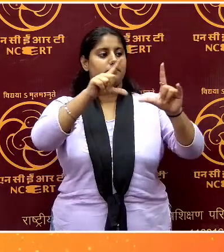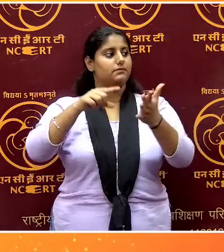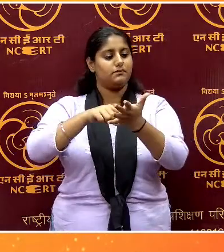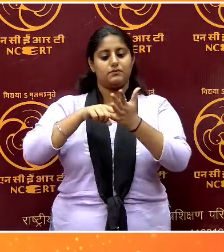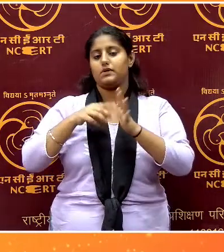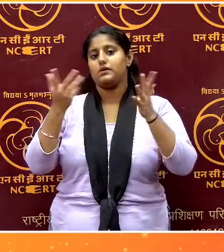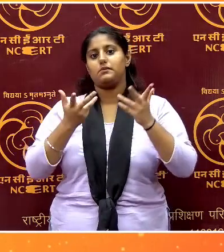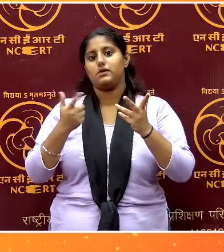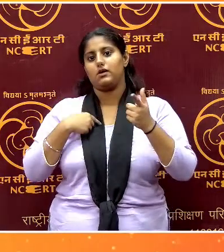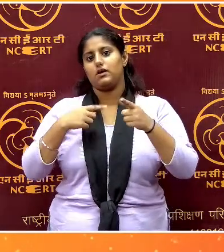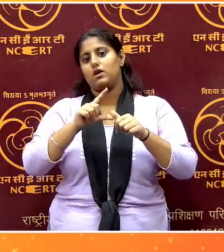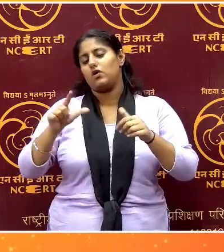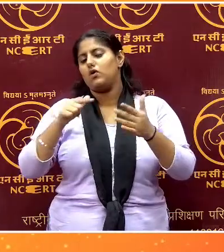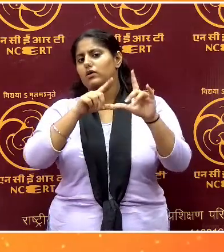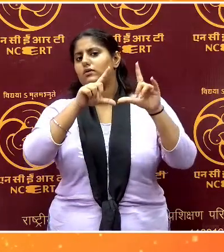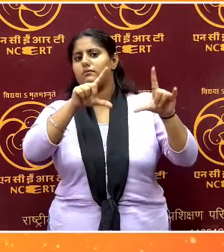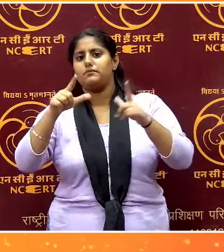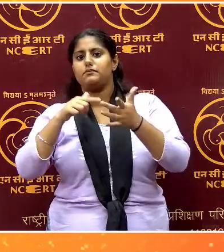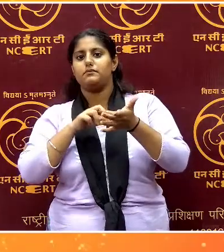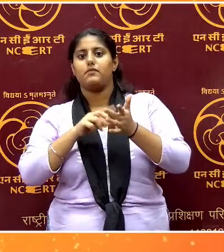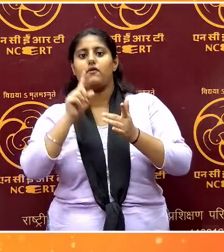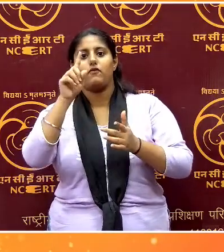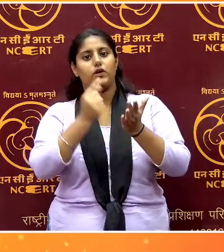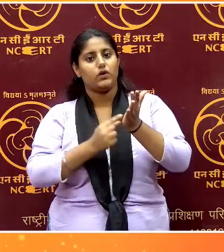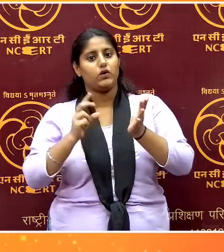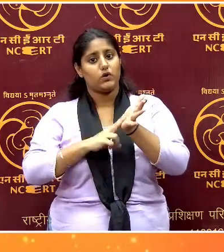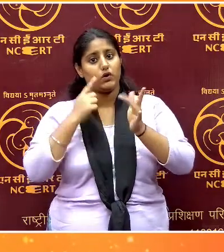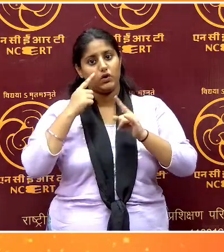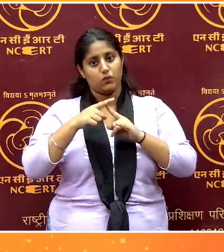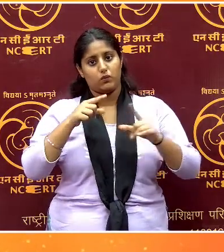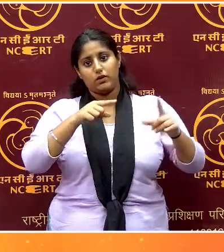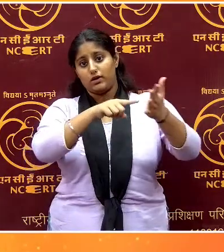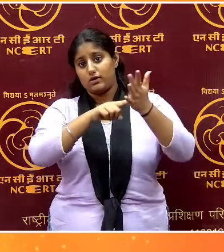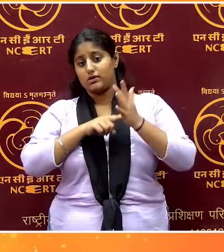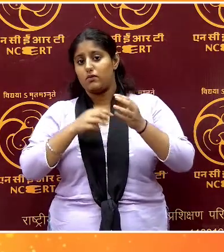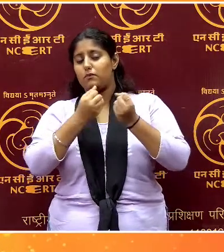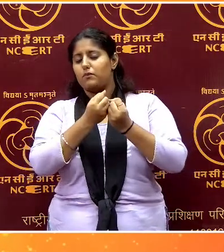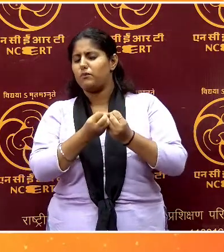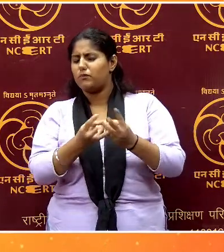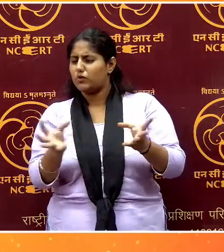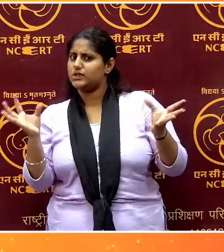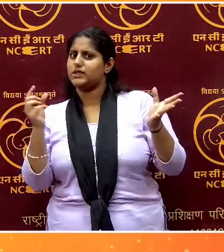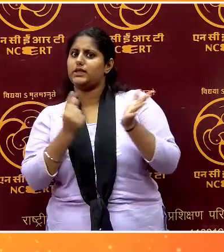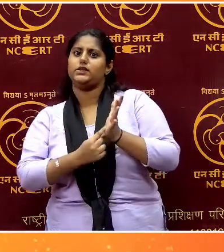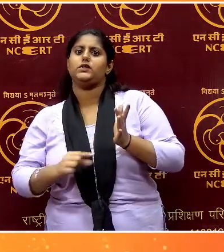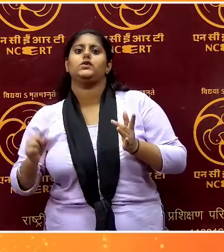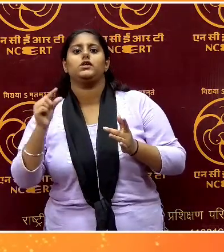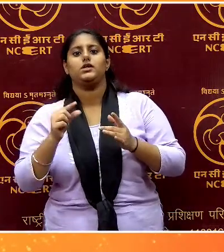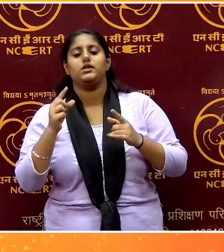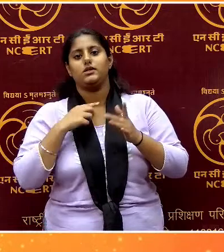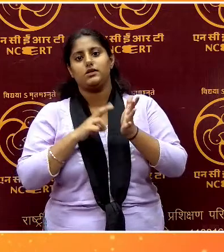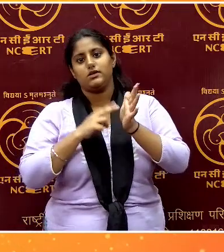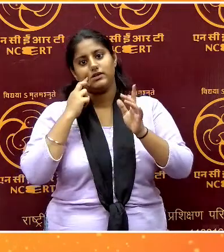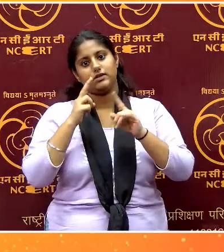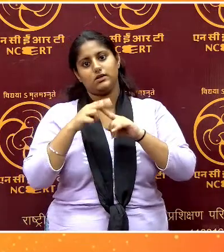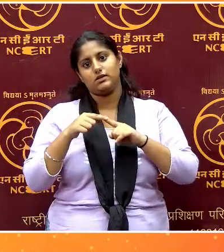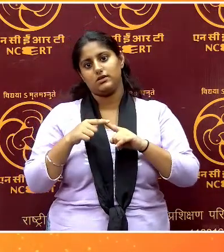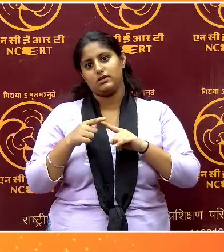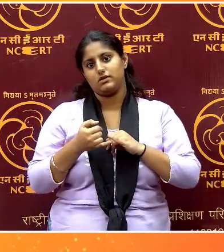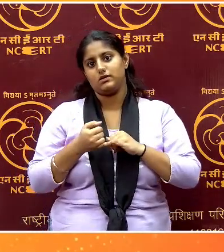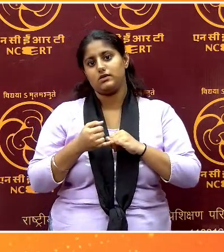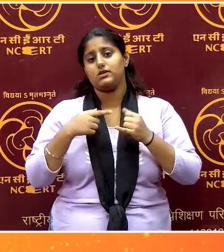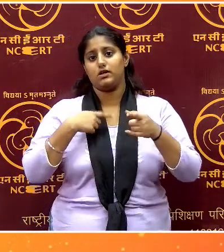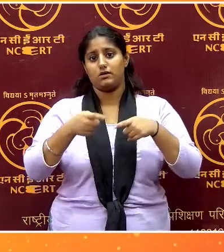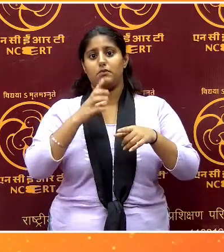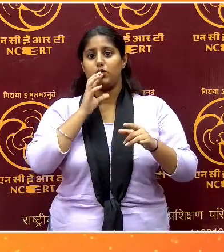or picture can represent one unit or multiple units, children. Yes. Interesting. It can be more challenging